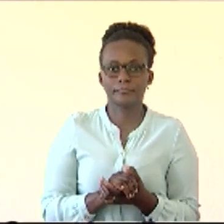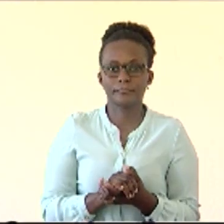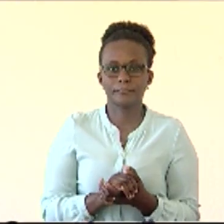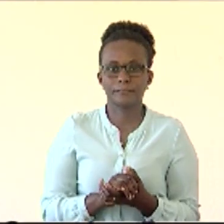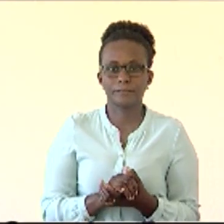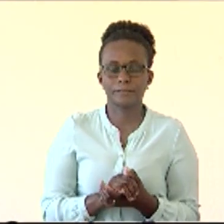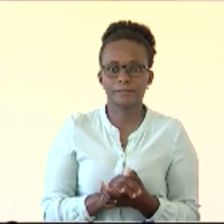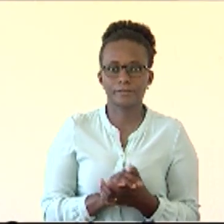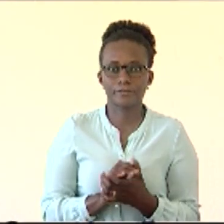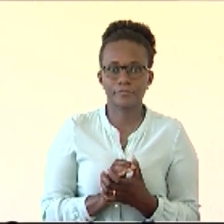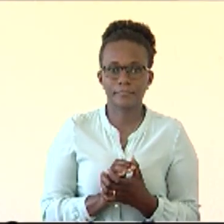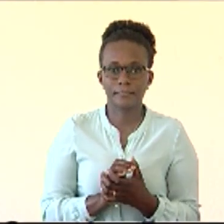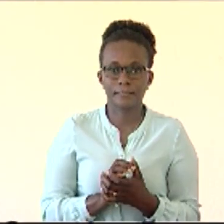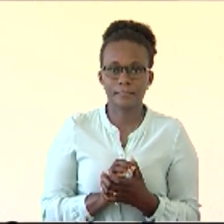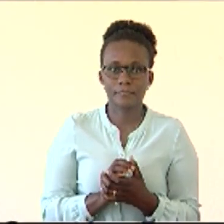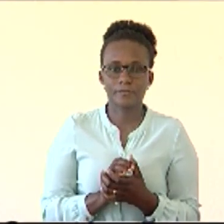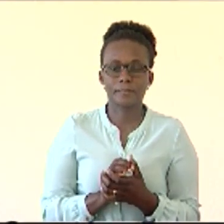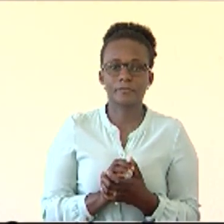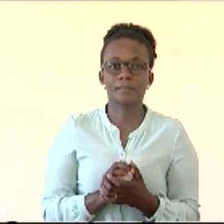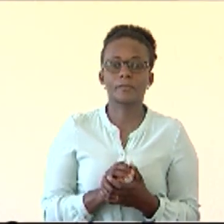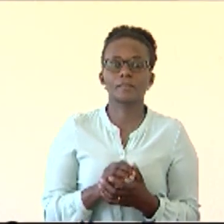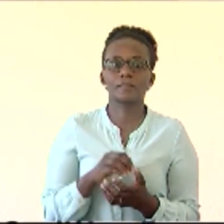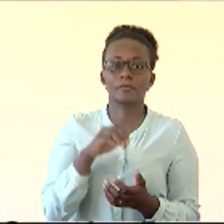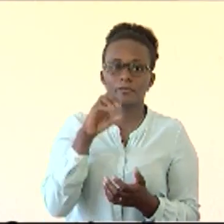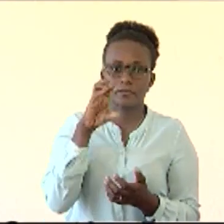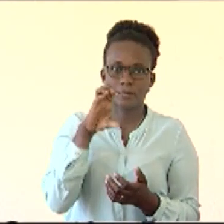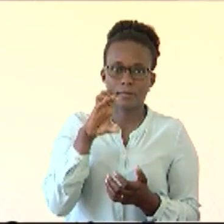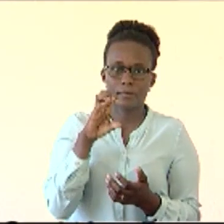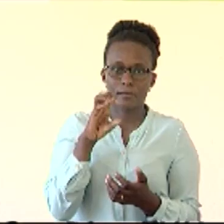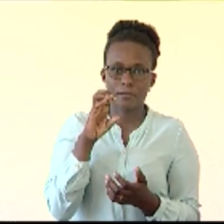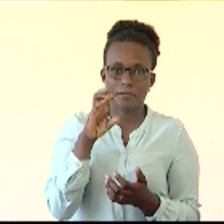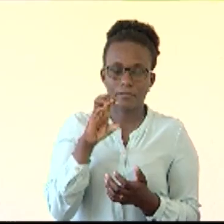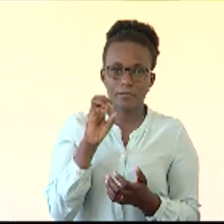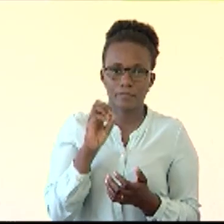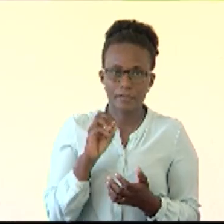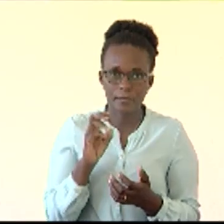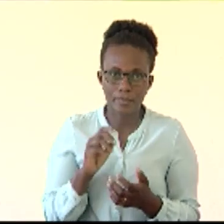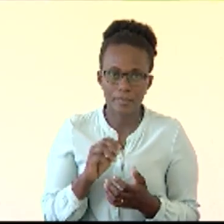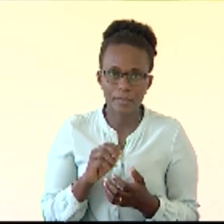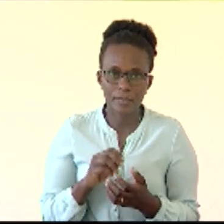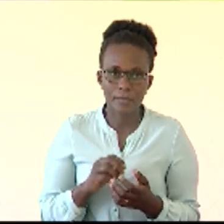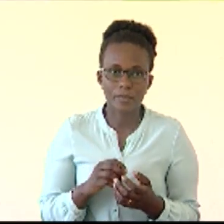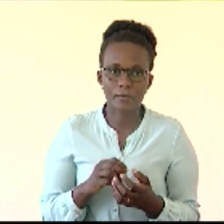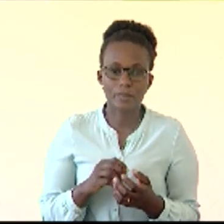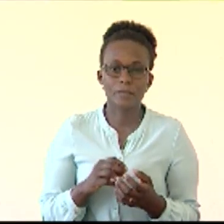screen. Please, this is the concept. When we talk about electroplating, what does it